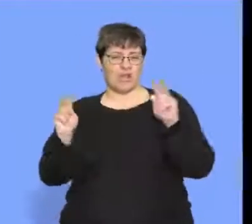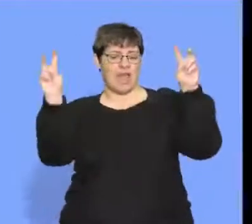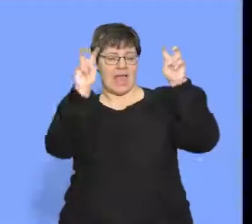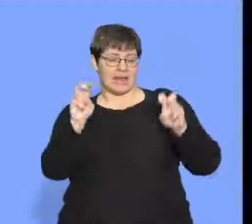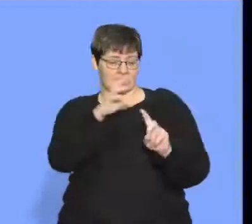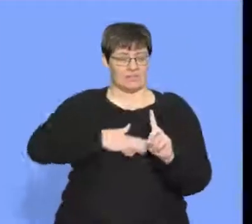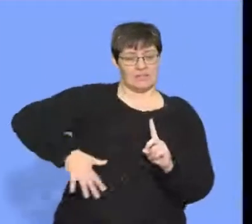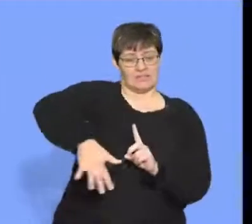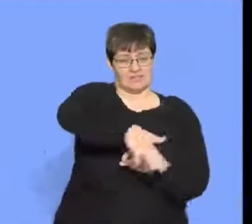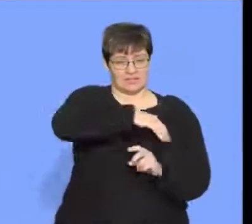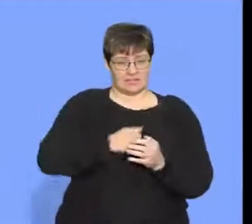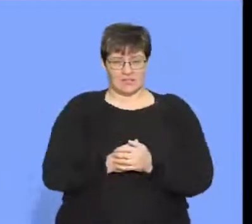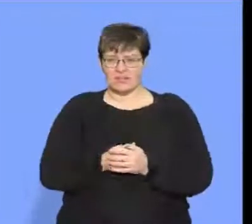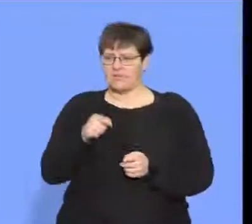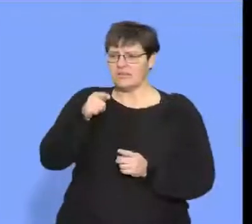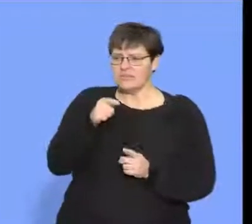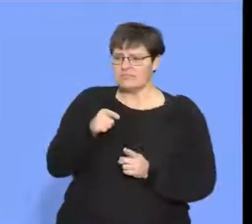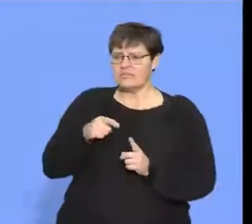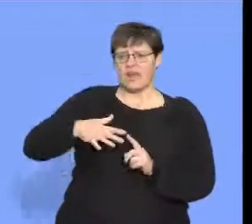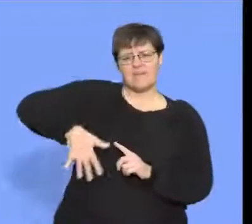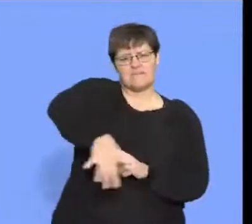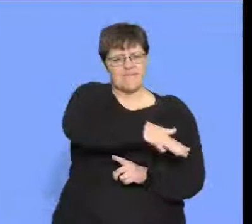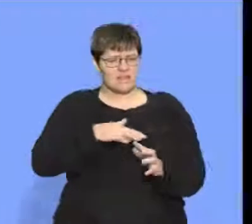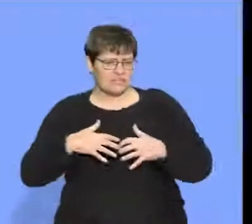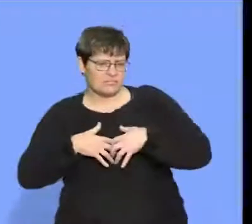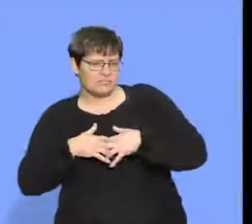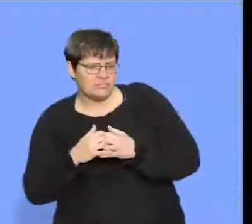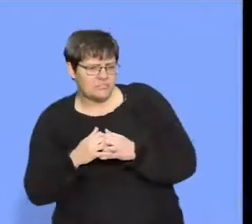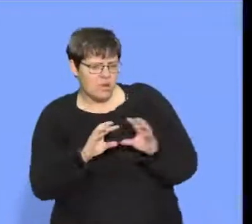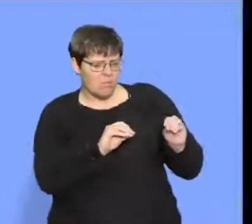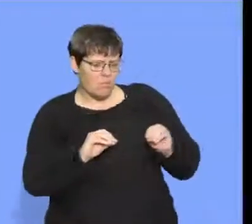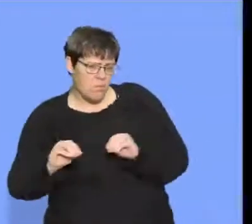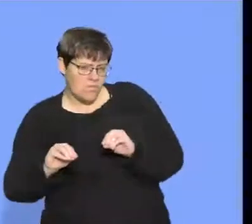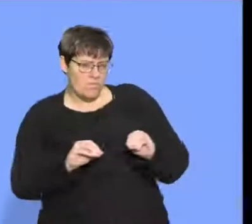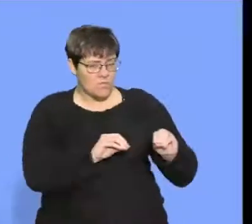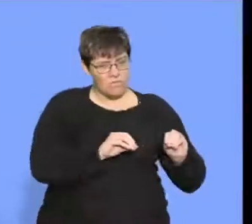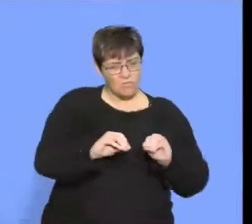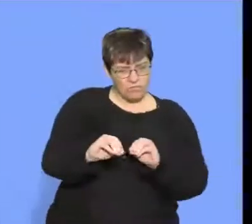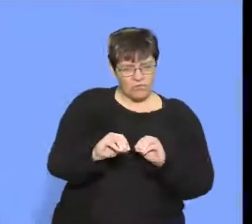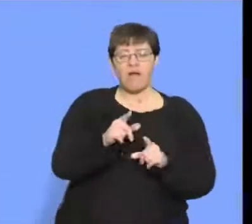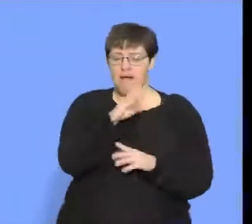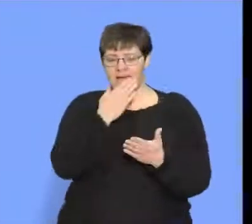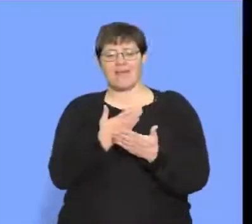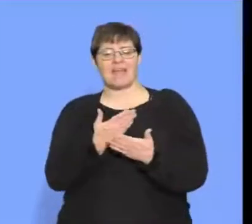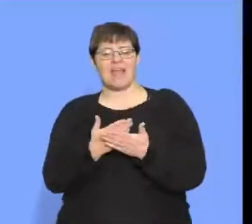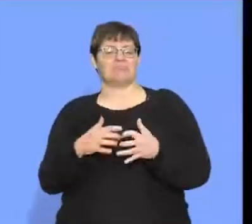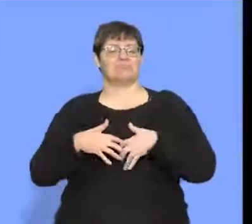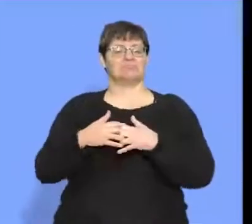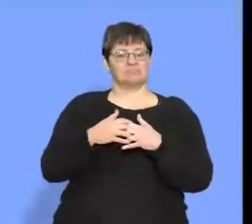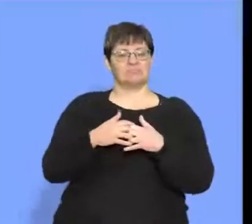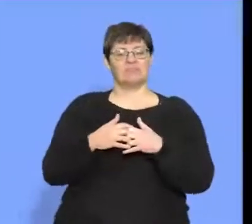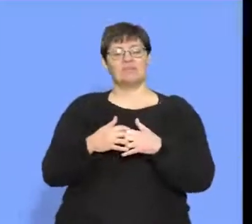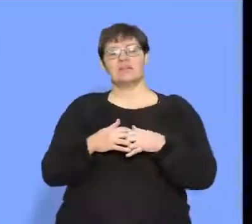electric field. When this electric field is generated and moves, it is able to